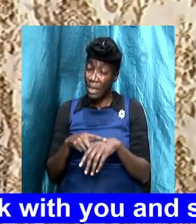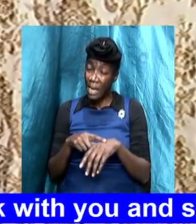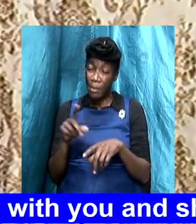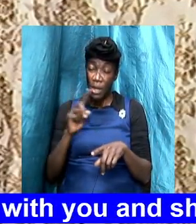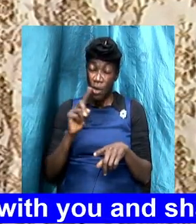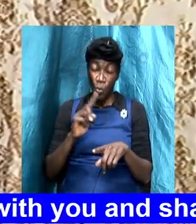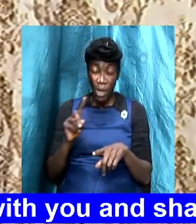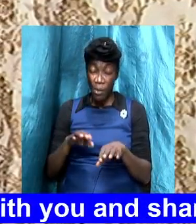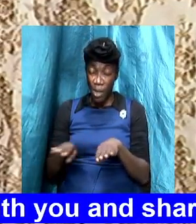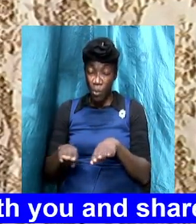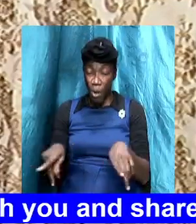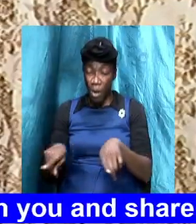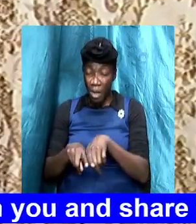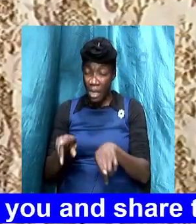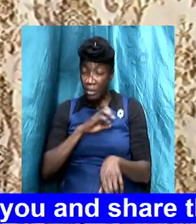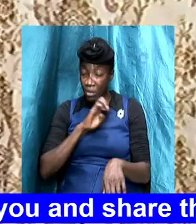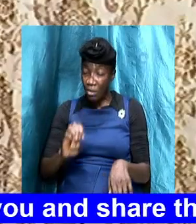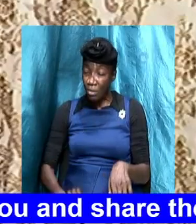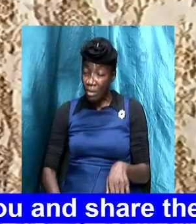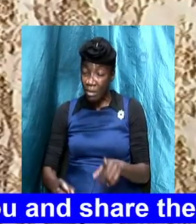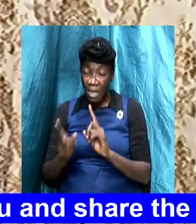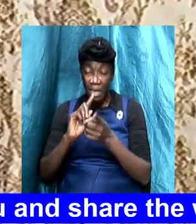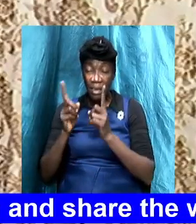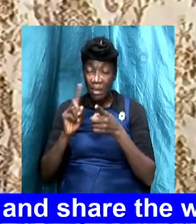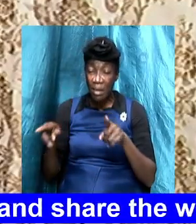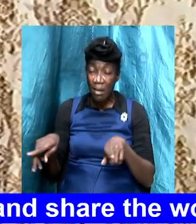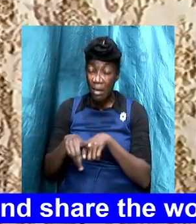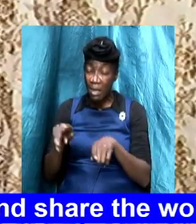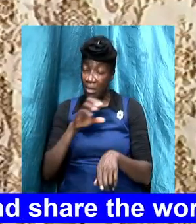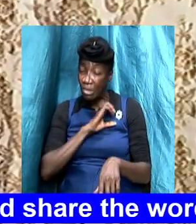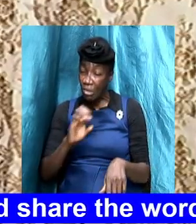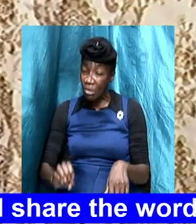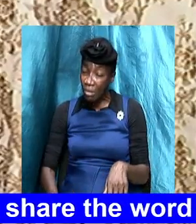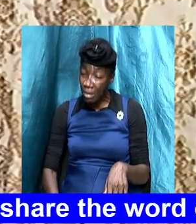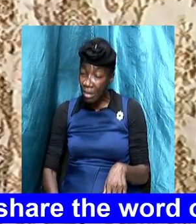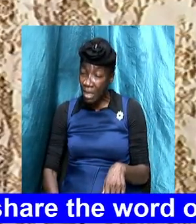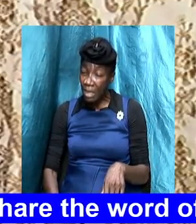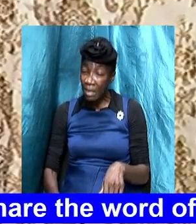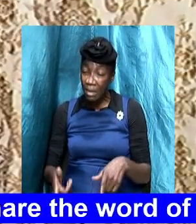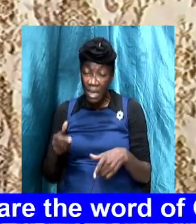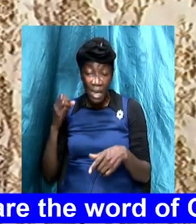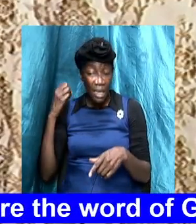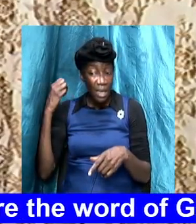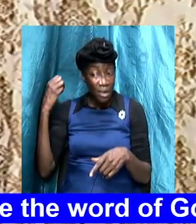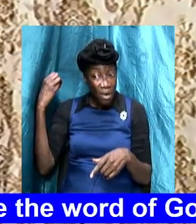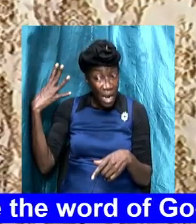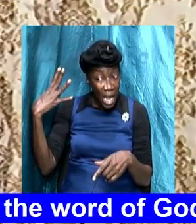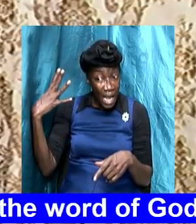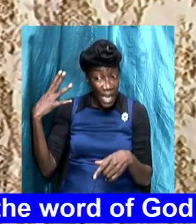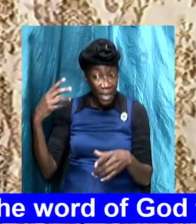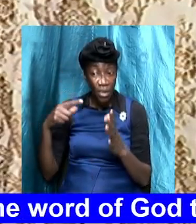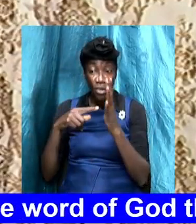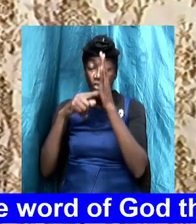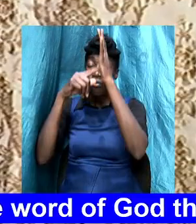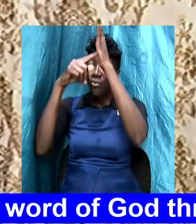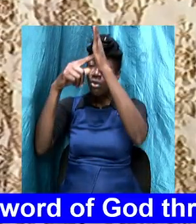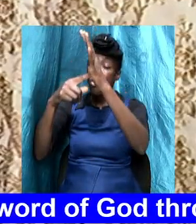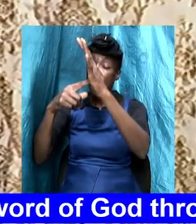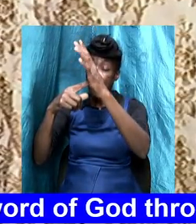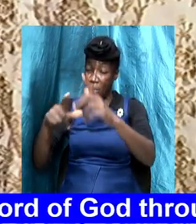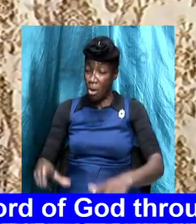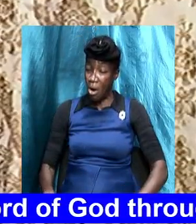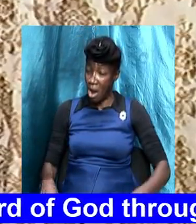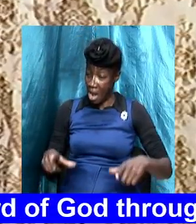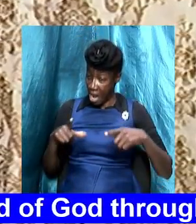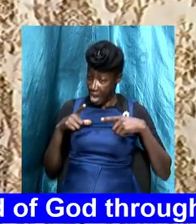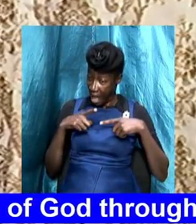walk as Christians, that we begin to talk as Christians, that our lives will reflect you, that when people will see like they